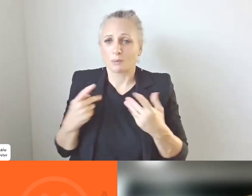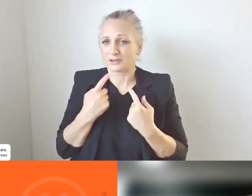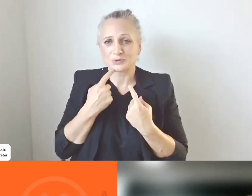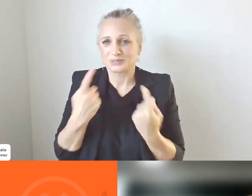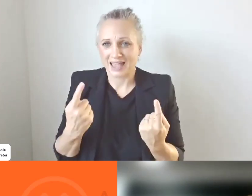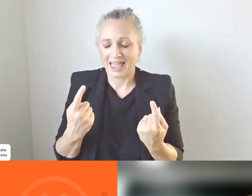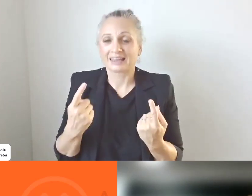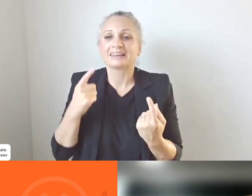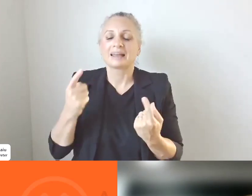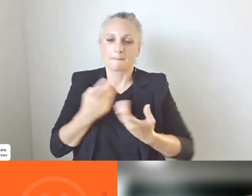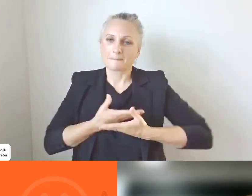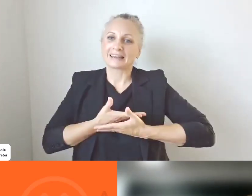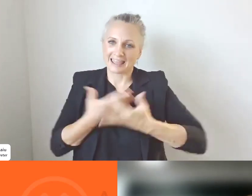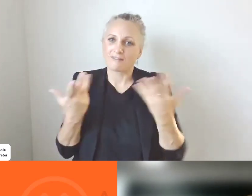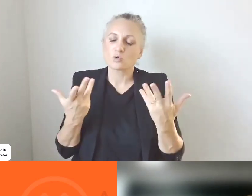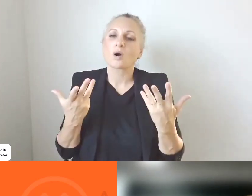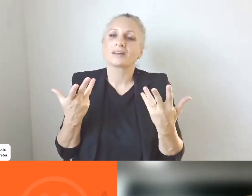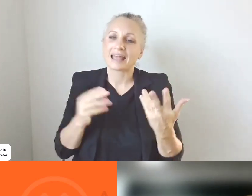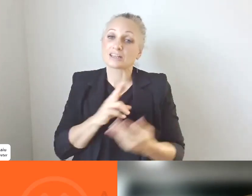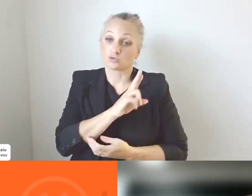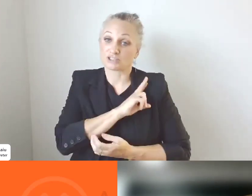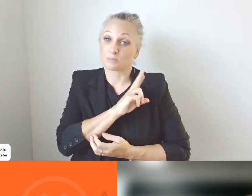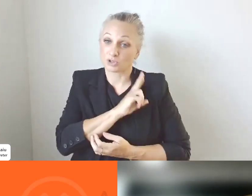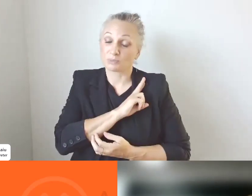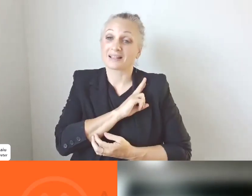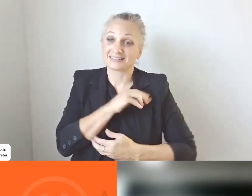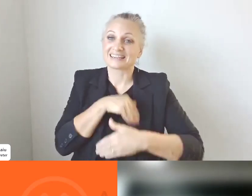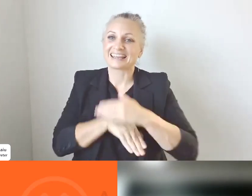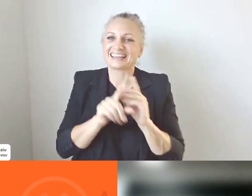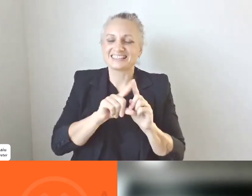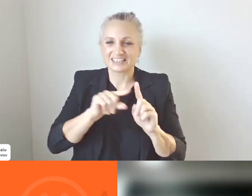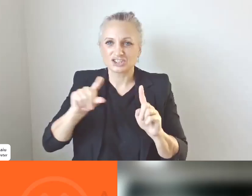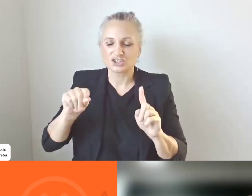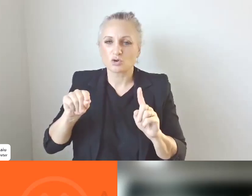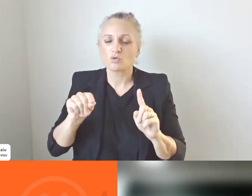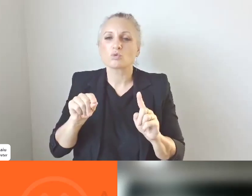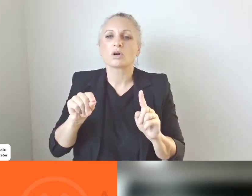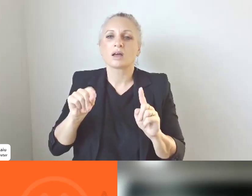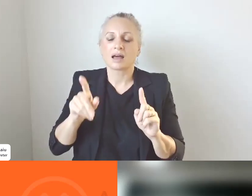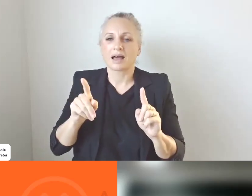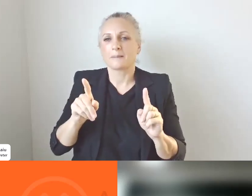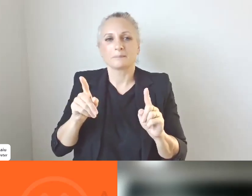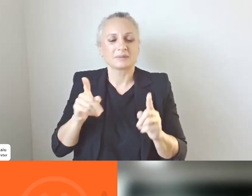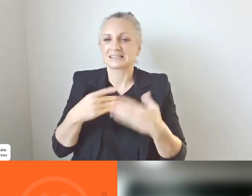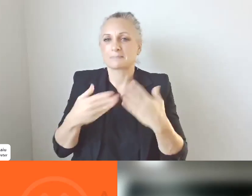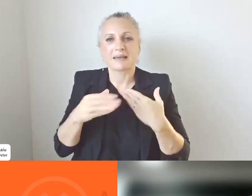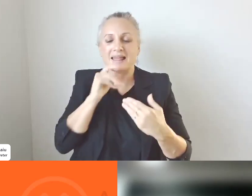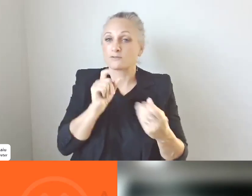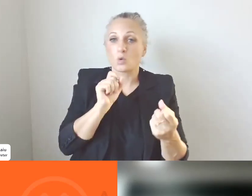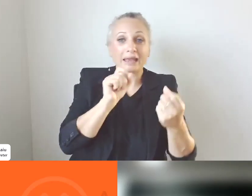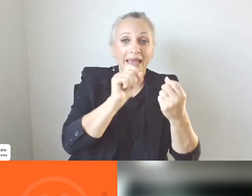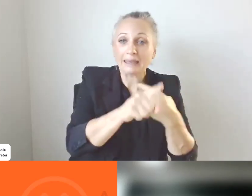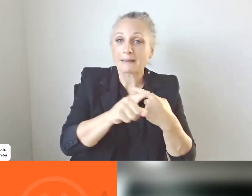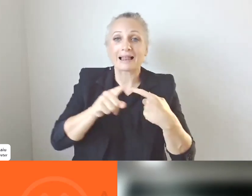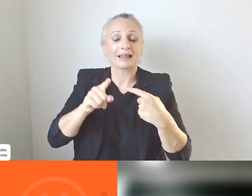a part to play in digital accessibility, whether you're sending an email, managing a website, creating a post on social media, or hosting a webinar